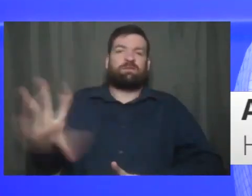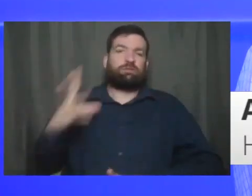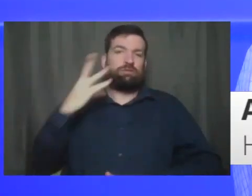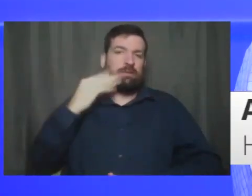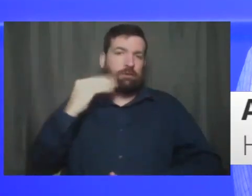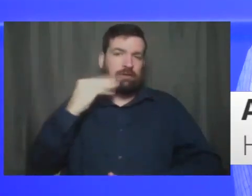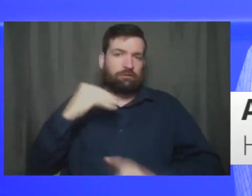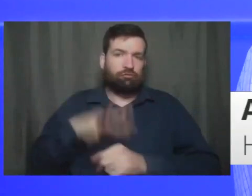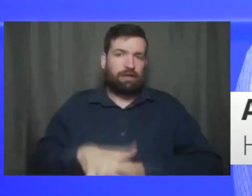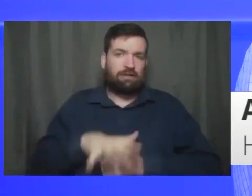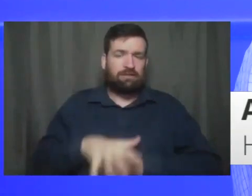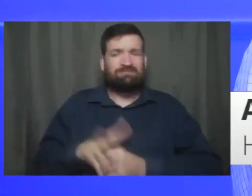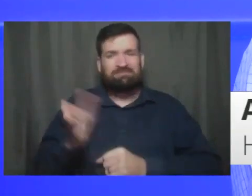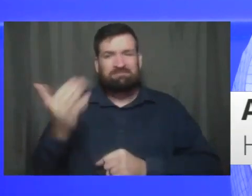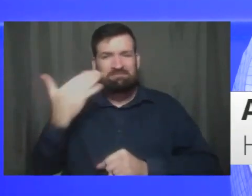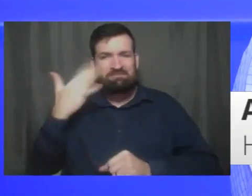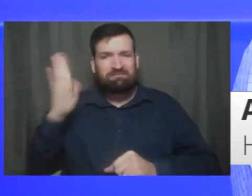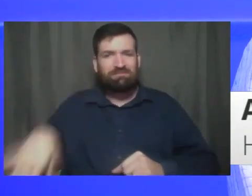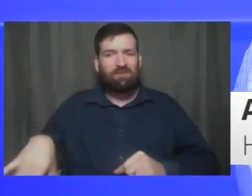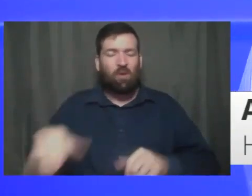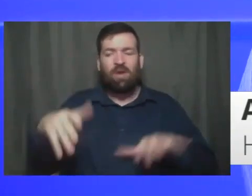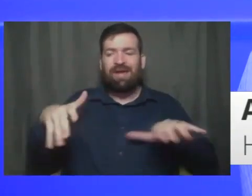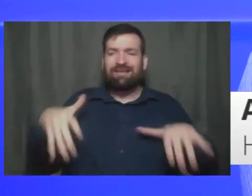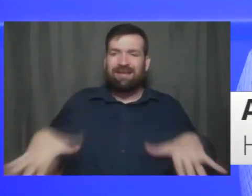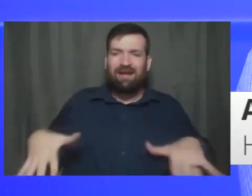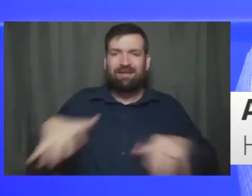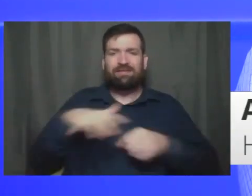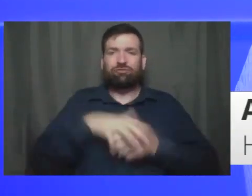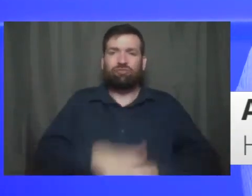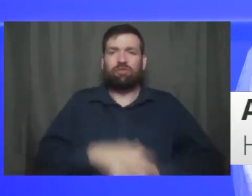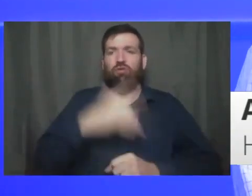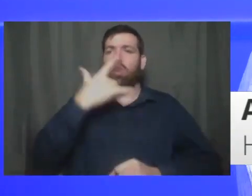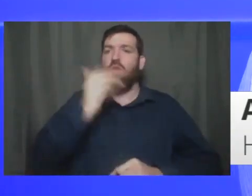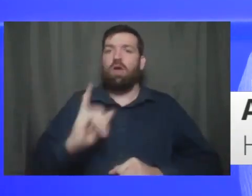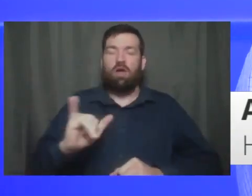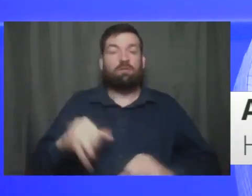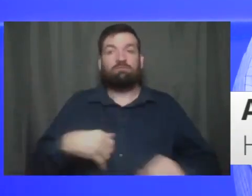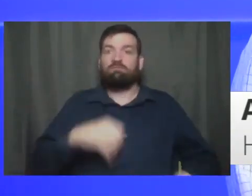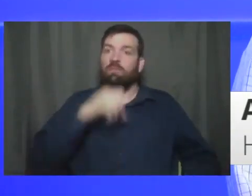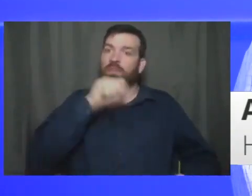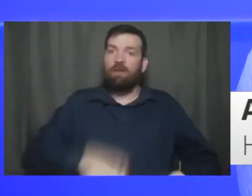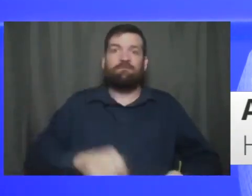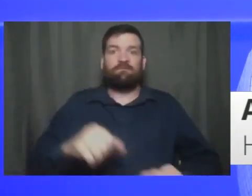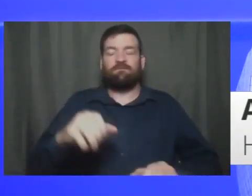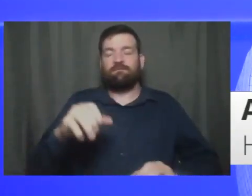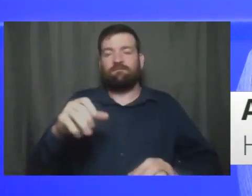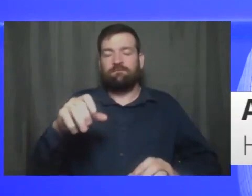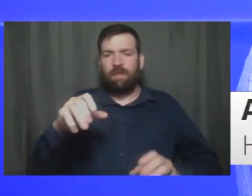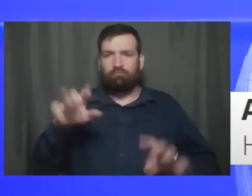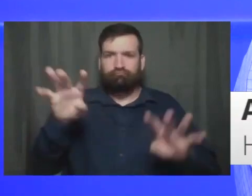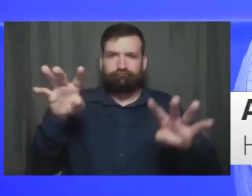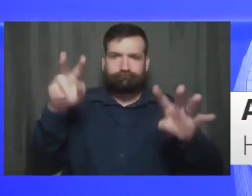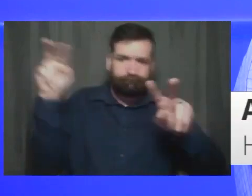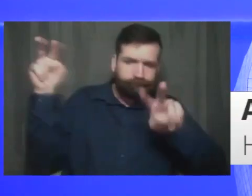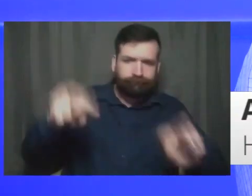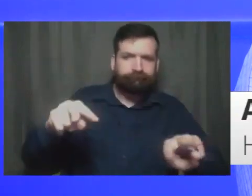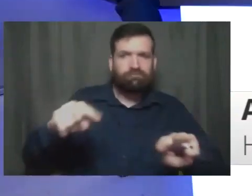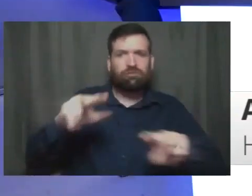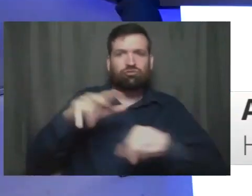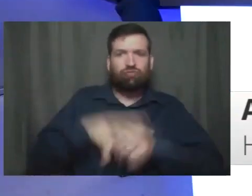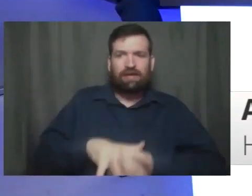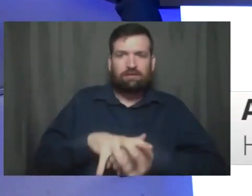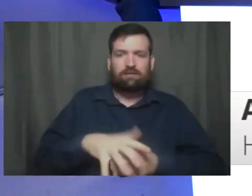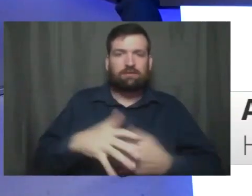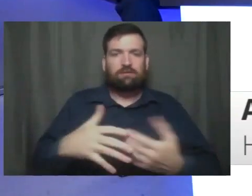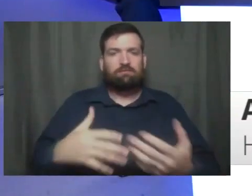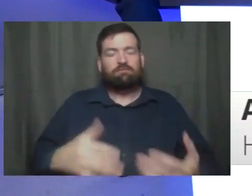all know what some of this anxiety and stress is like. So I love that we're being told to pay attention and then what we can do about that and getting educated. A question, now